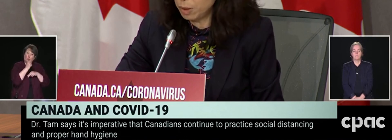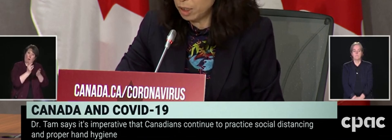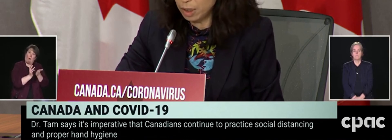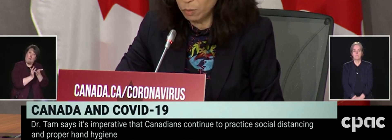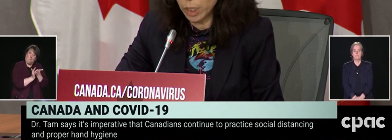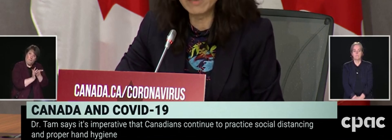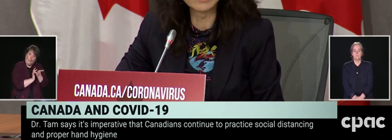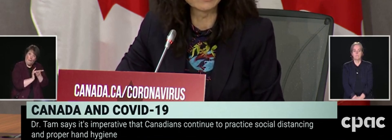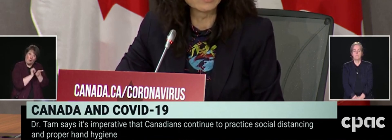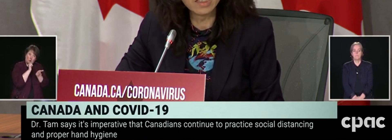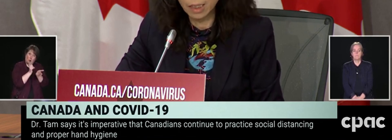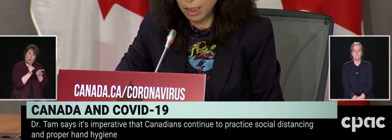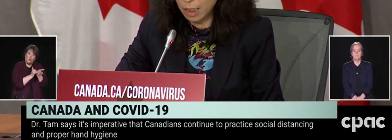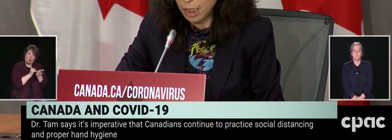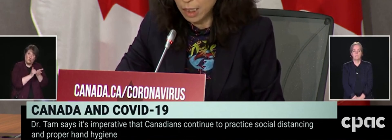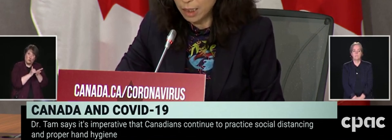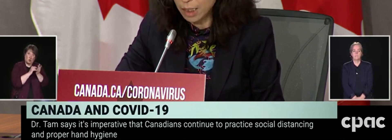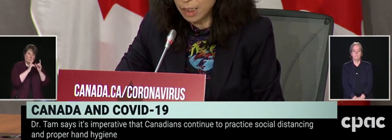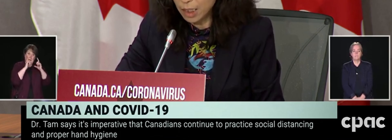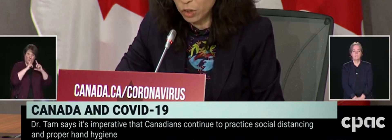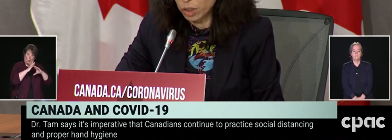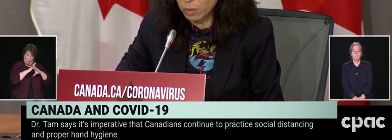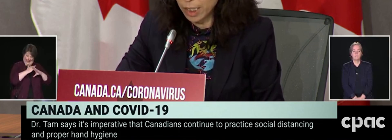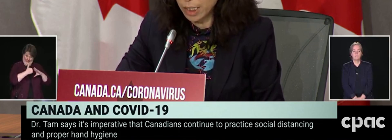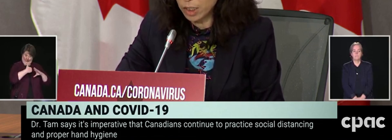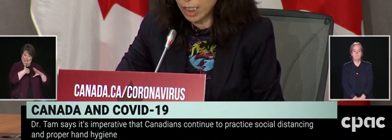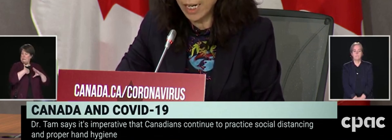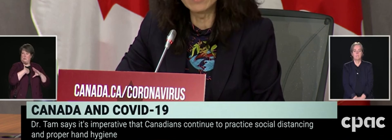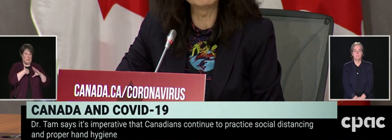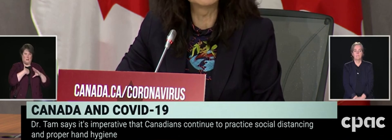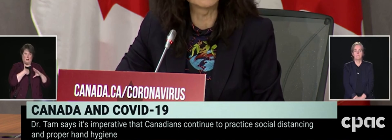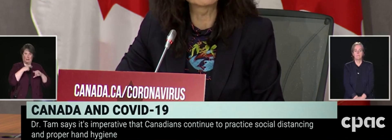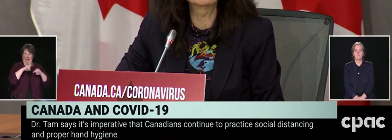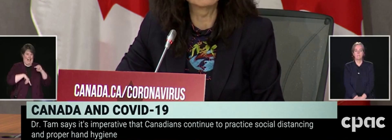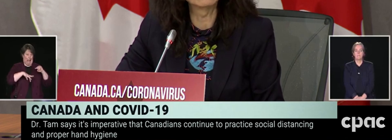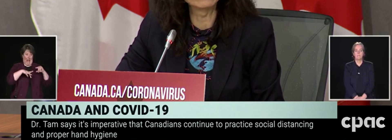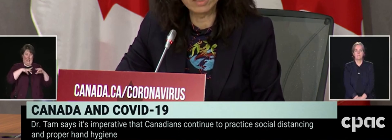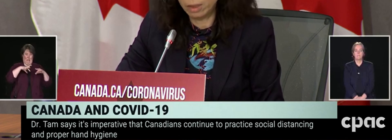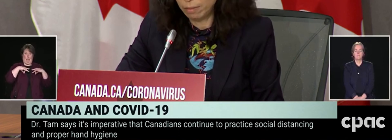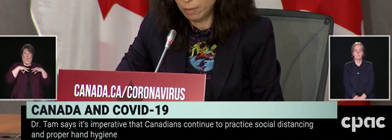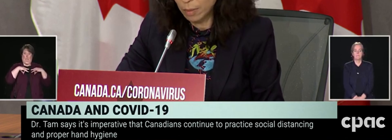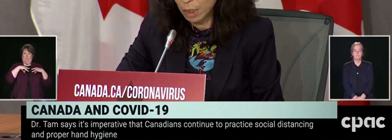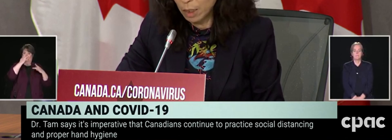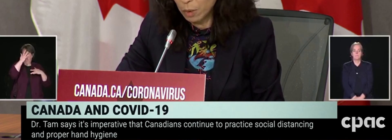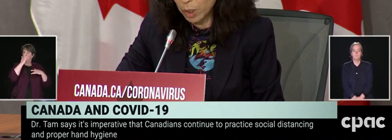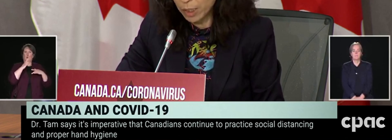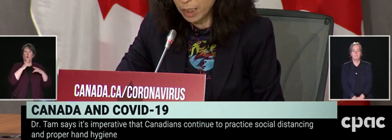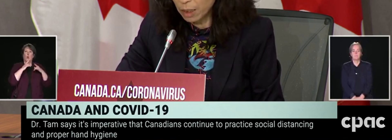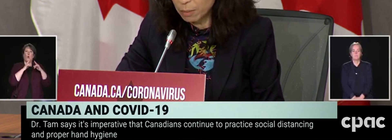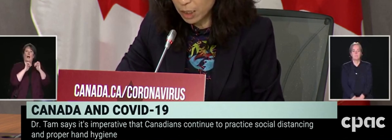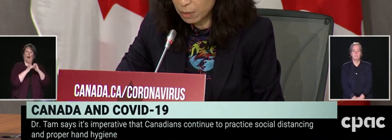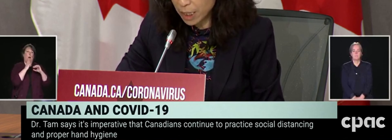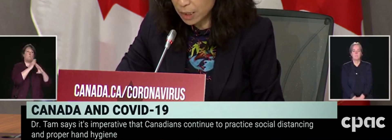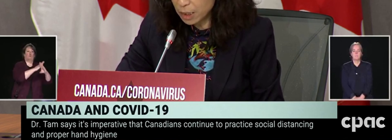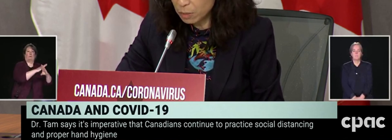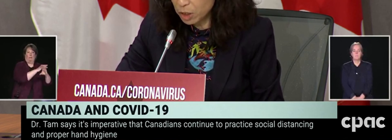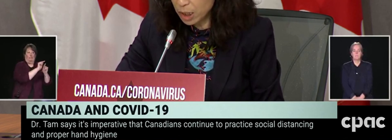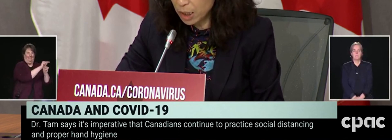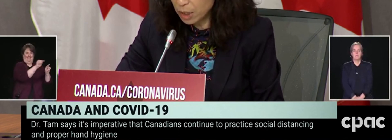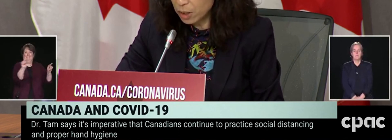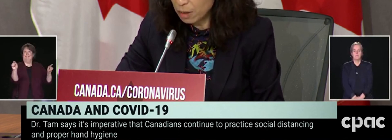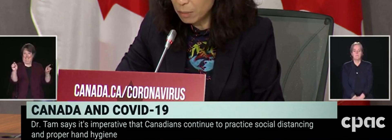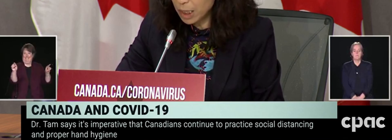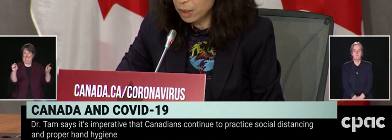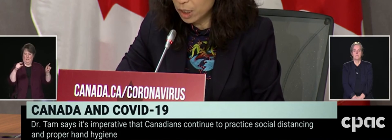protect the person wearing it. It is an additional way that you can protect others. Wearing a non-medical mask in the